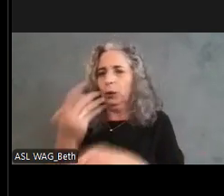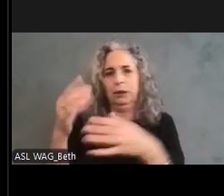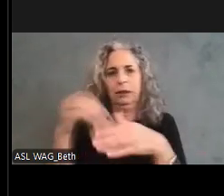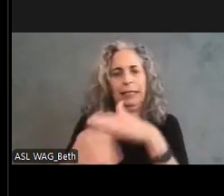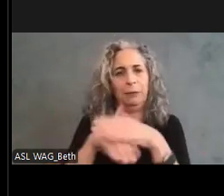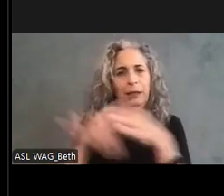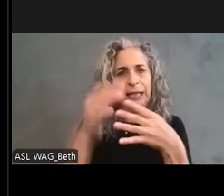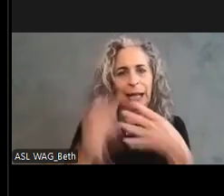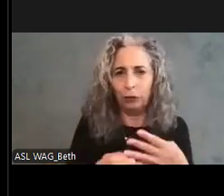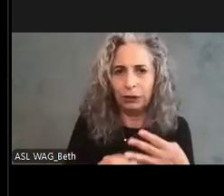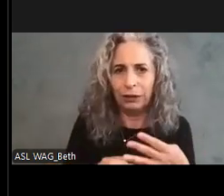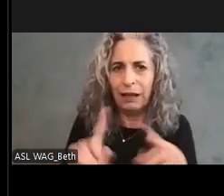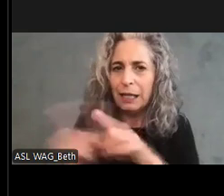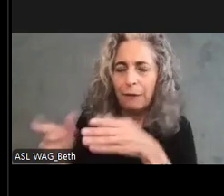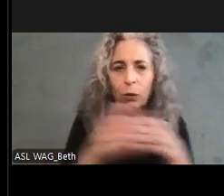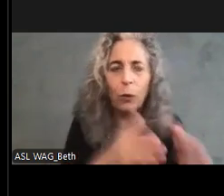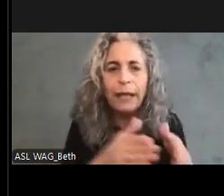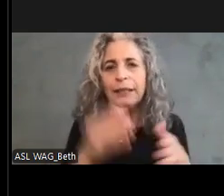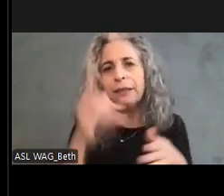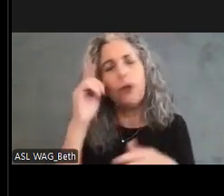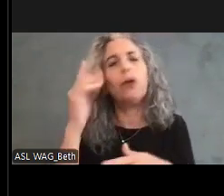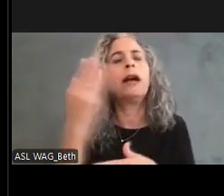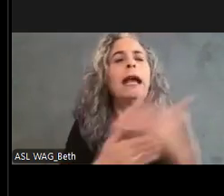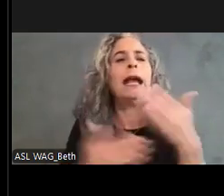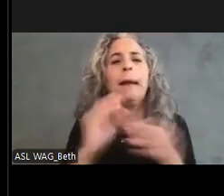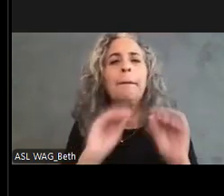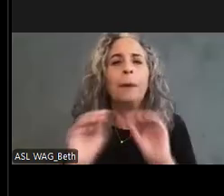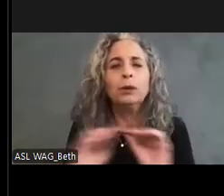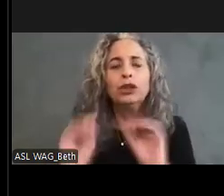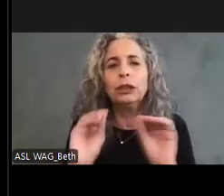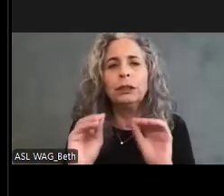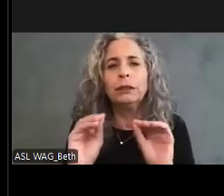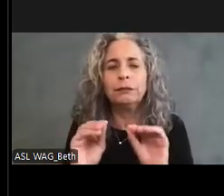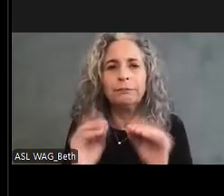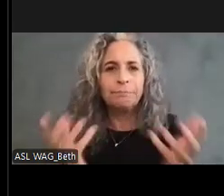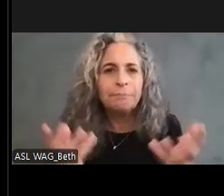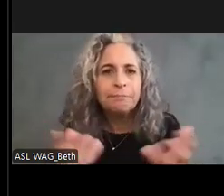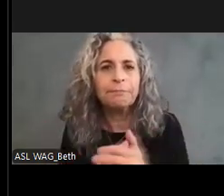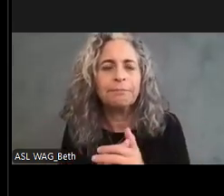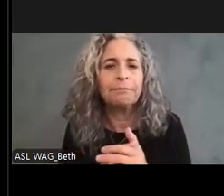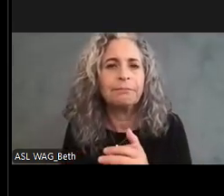There are different ways to do hand motor. There's different ways. Oh, there we go. No way. I can just